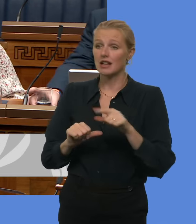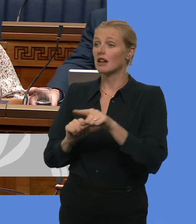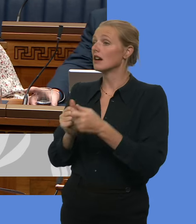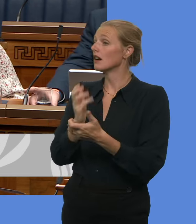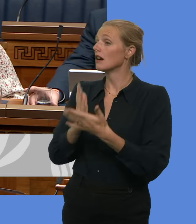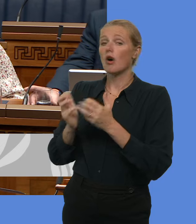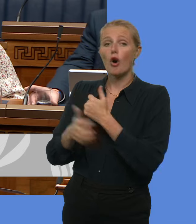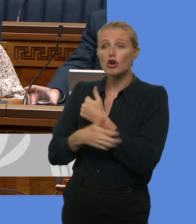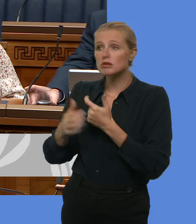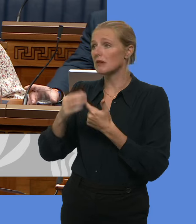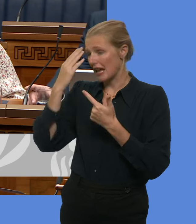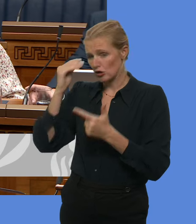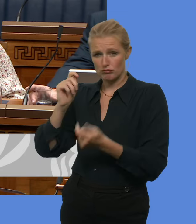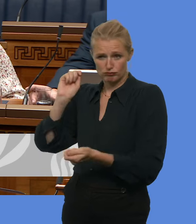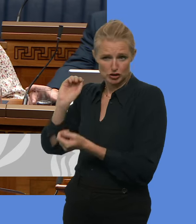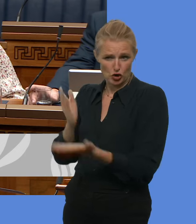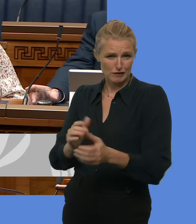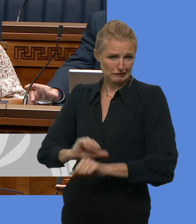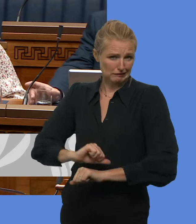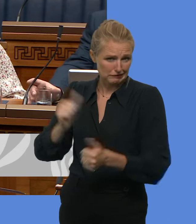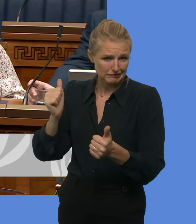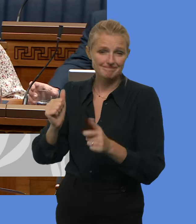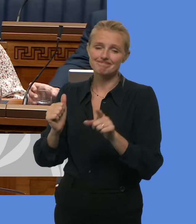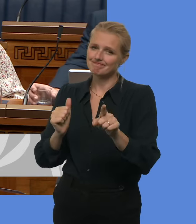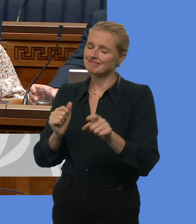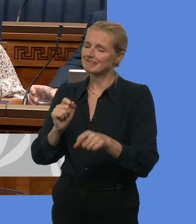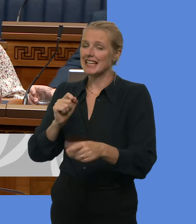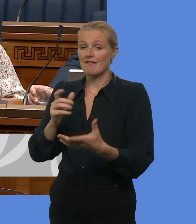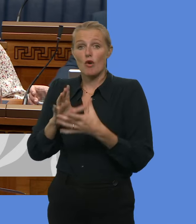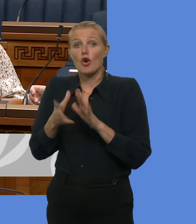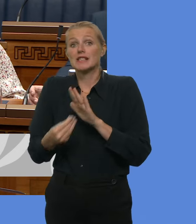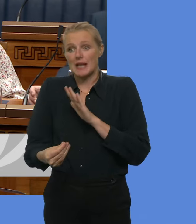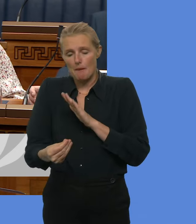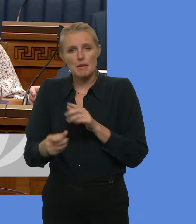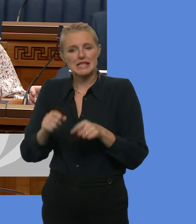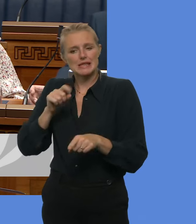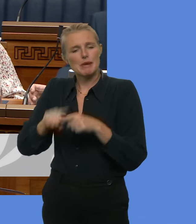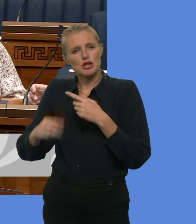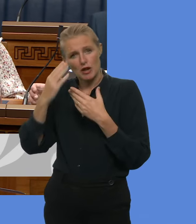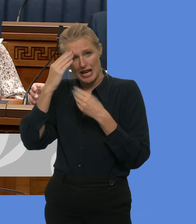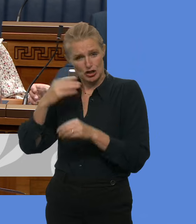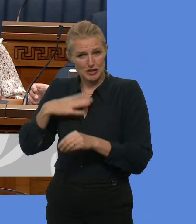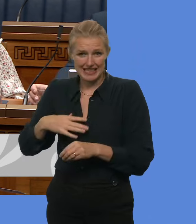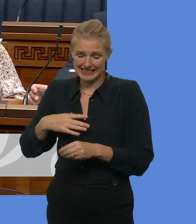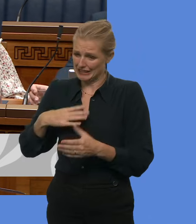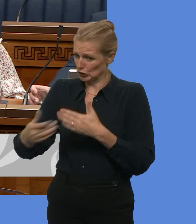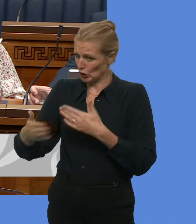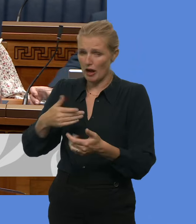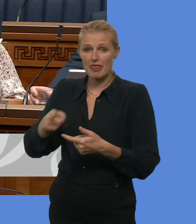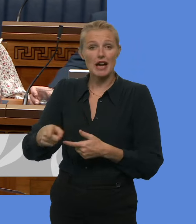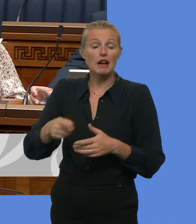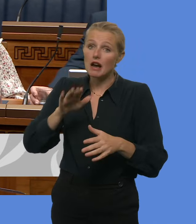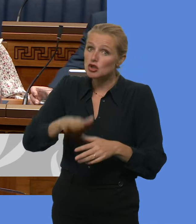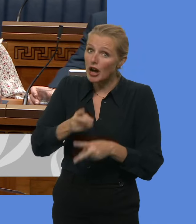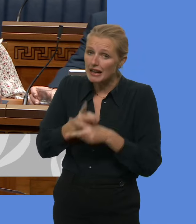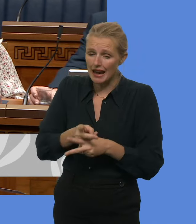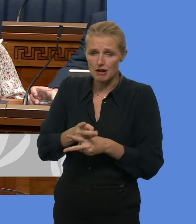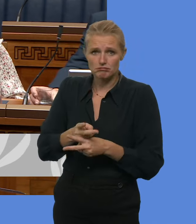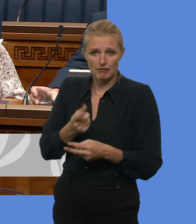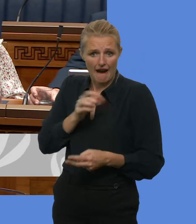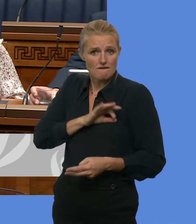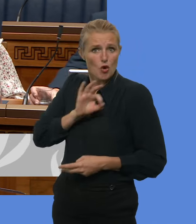and tackling the big issues around education and special educational needs, affordable childcare, growing our economy. That is what we're going to be focused on, about